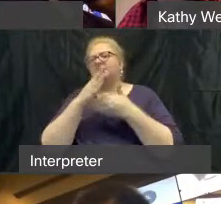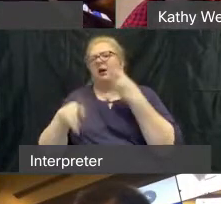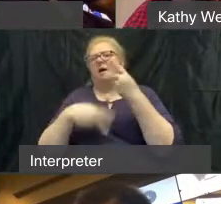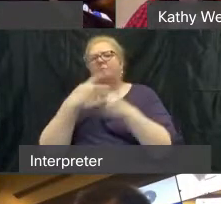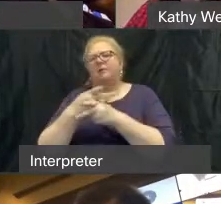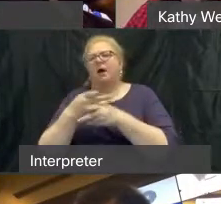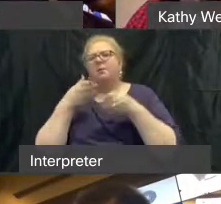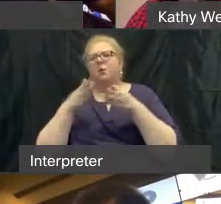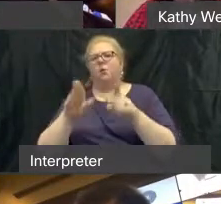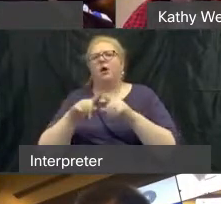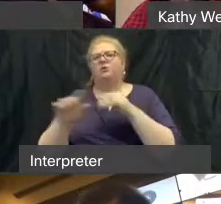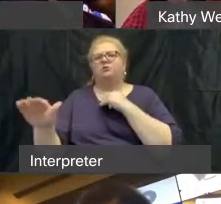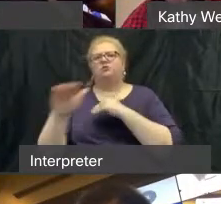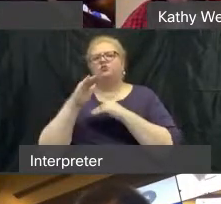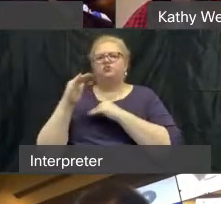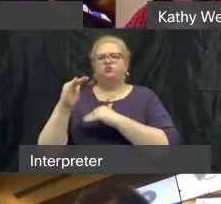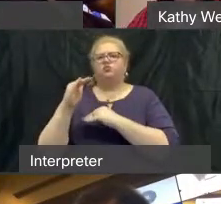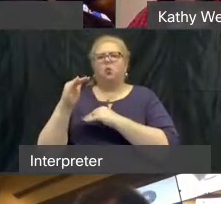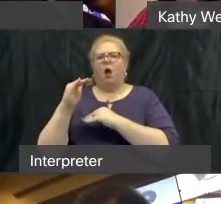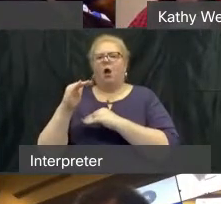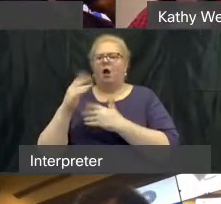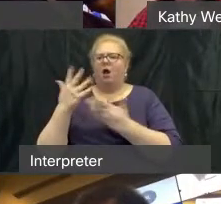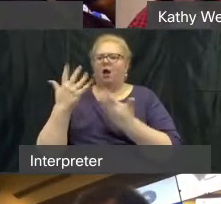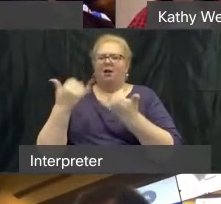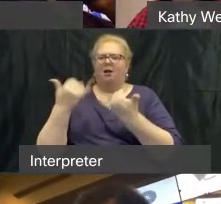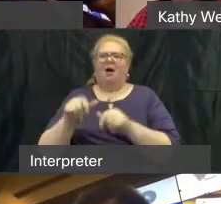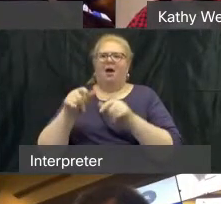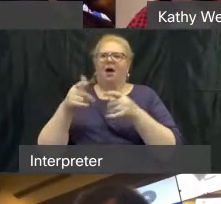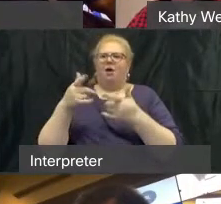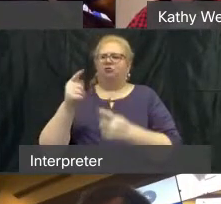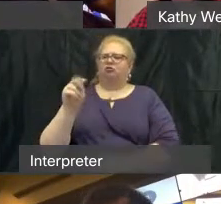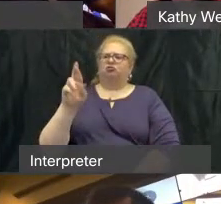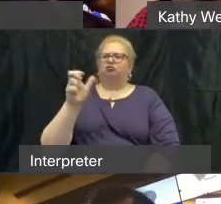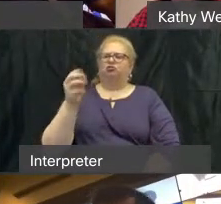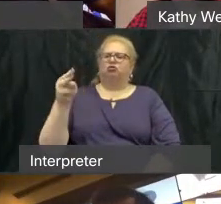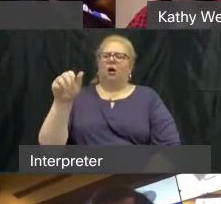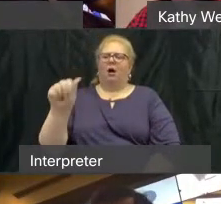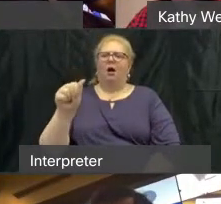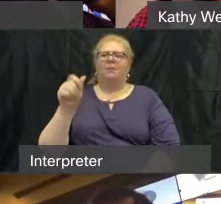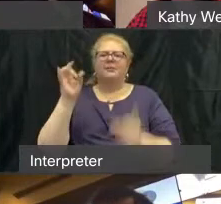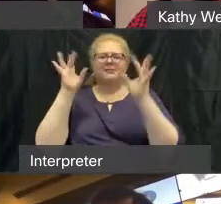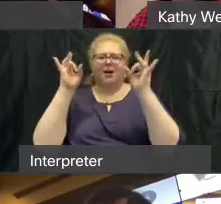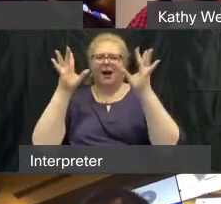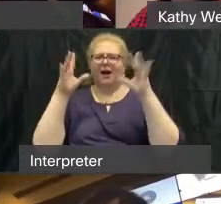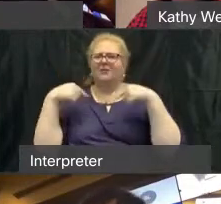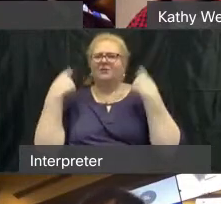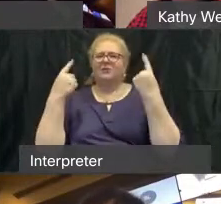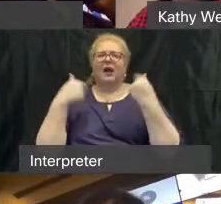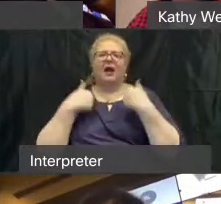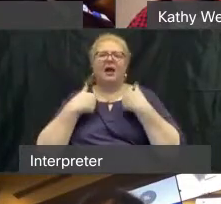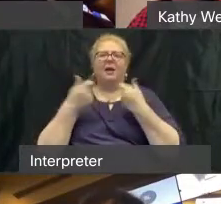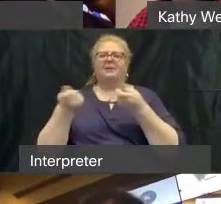I consider it just trauma, because this thing is just been crazy. I've been dealing with so many issues with